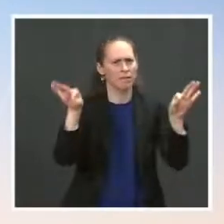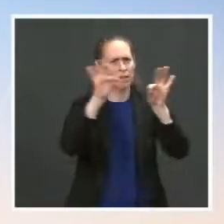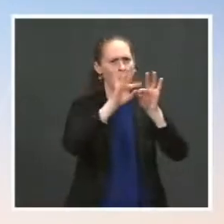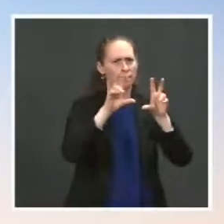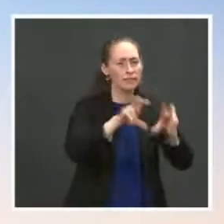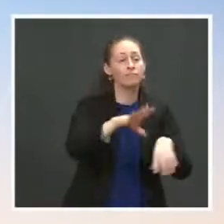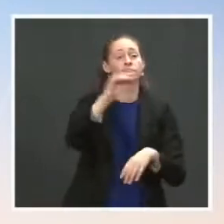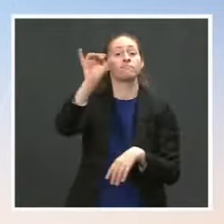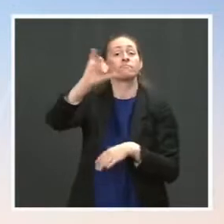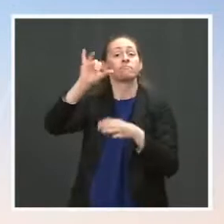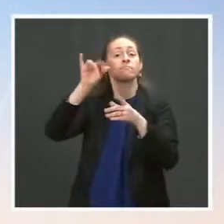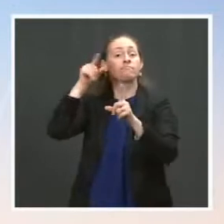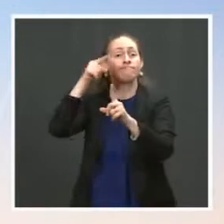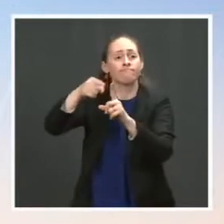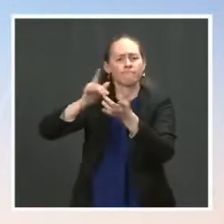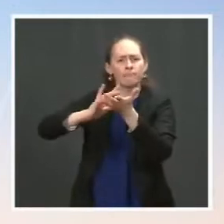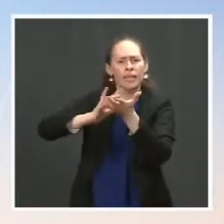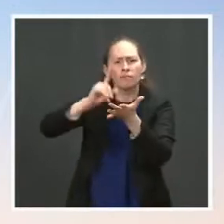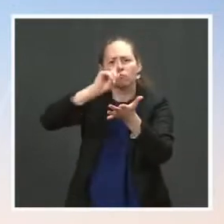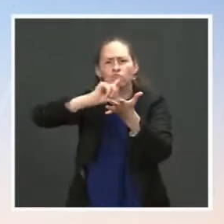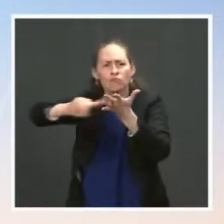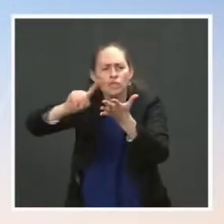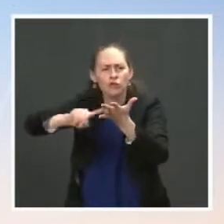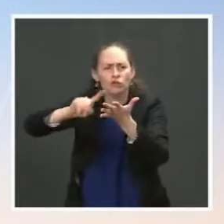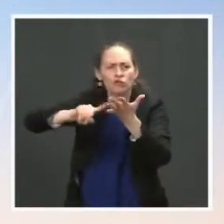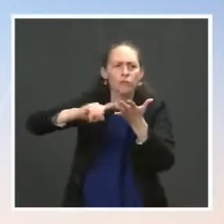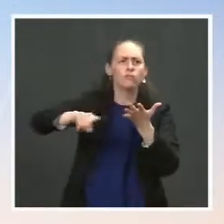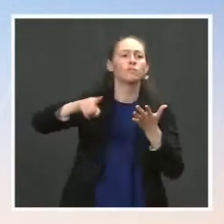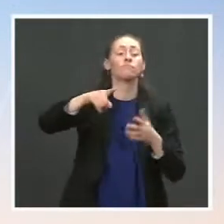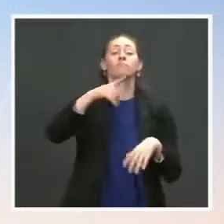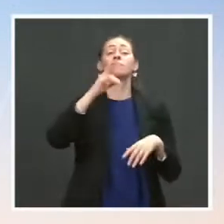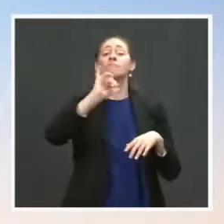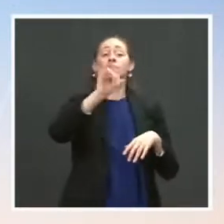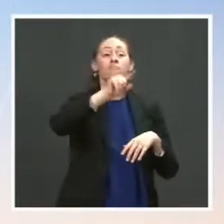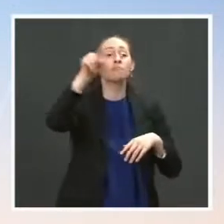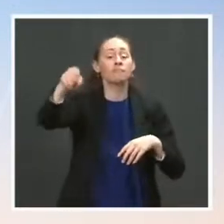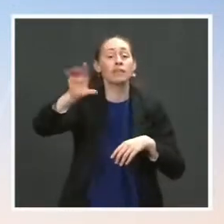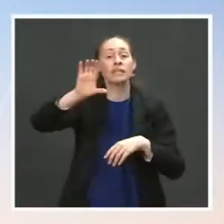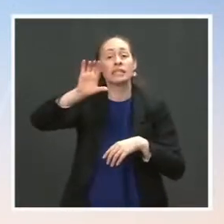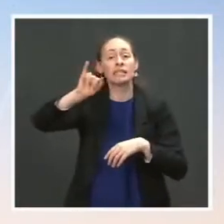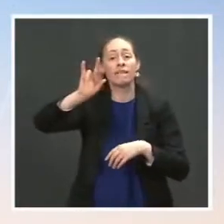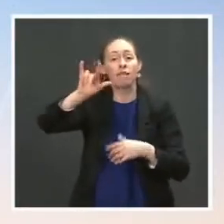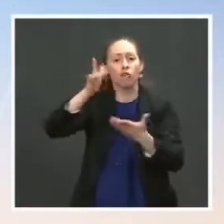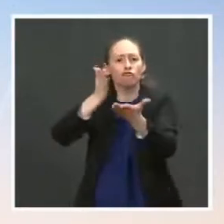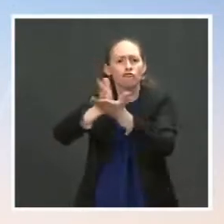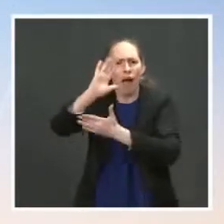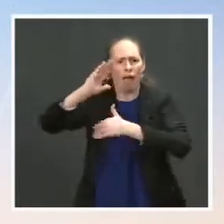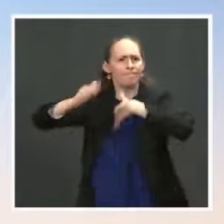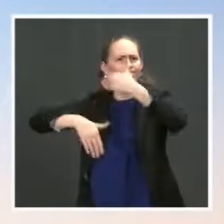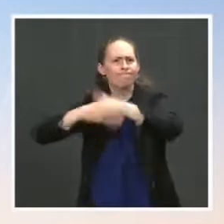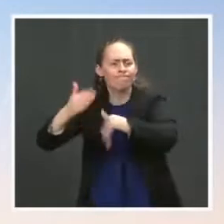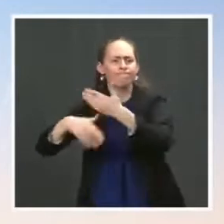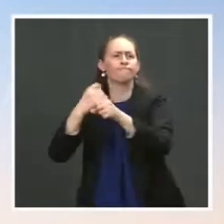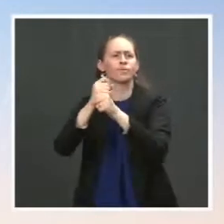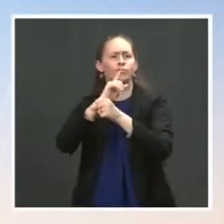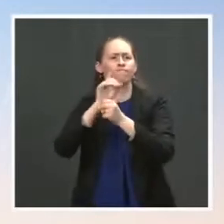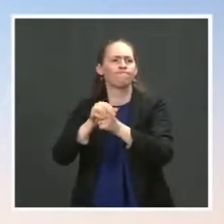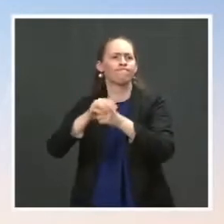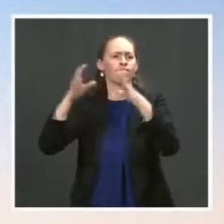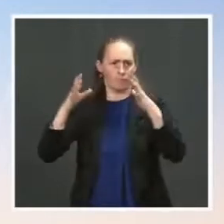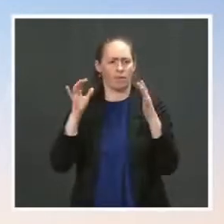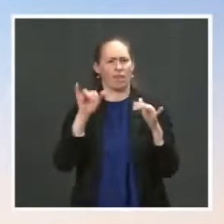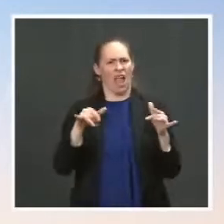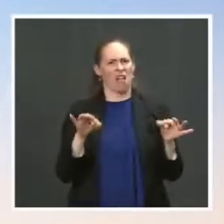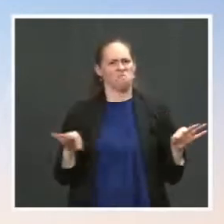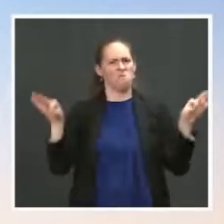other priorities that are vital to our future. Later this spring, we will release the President's full budget, which will present a unified,